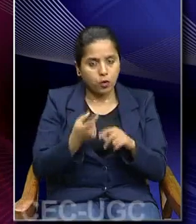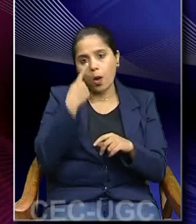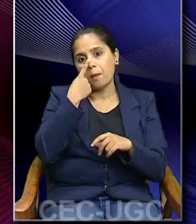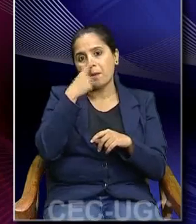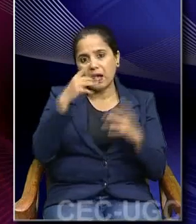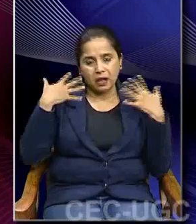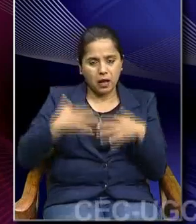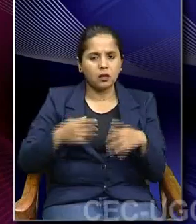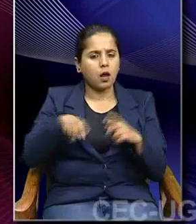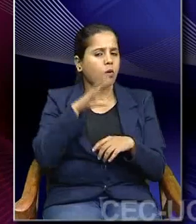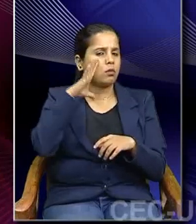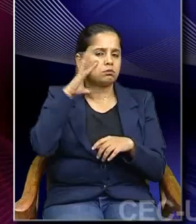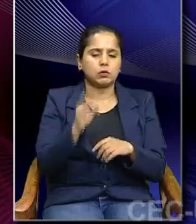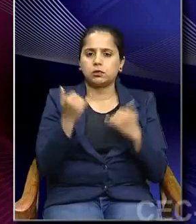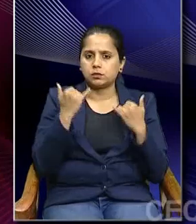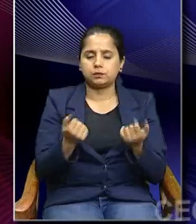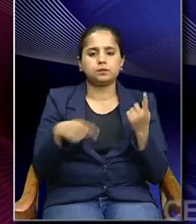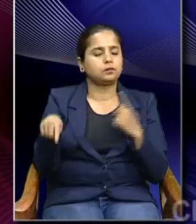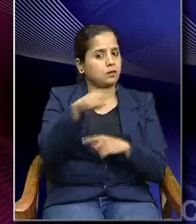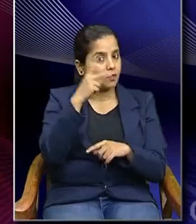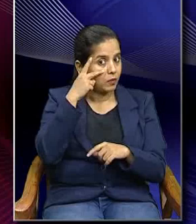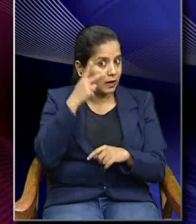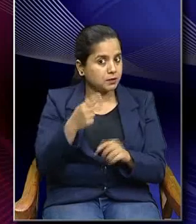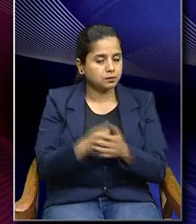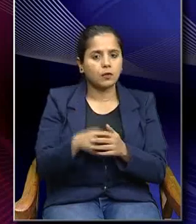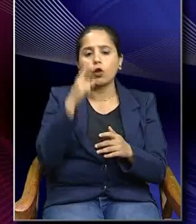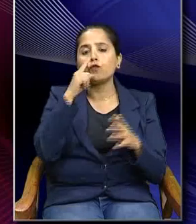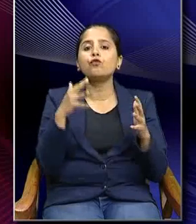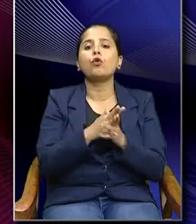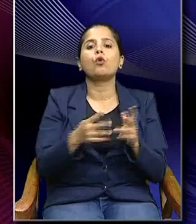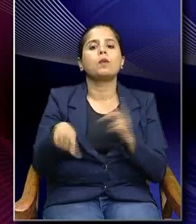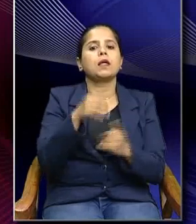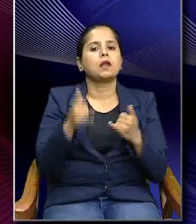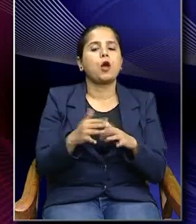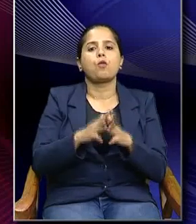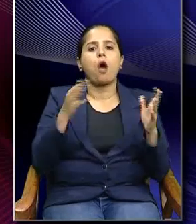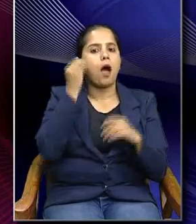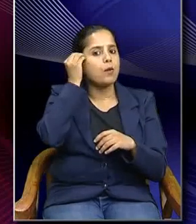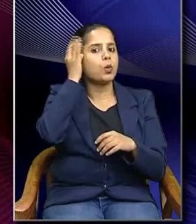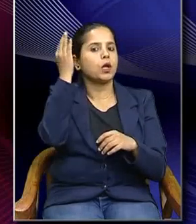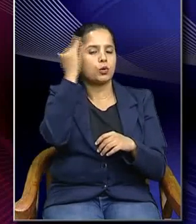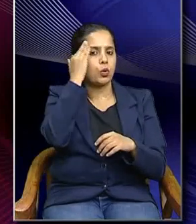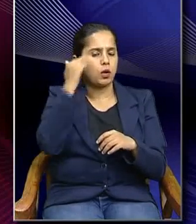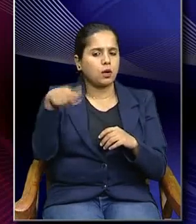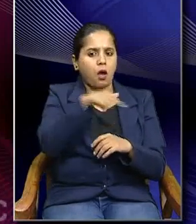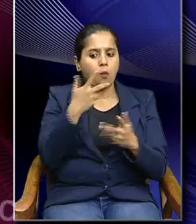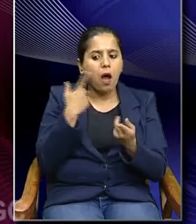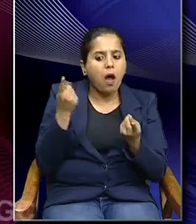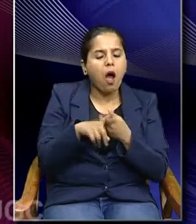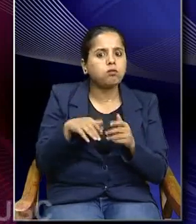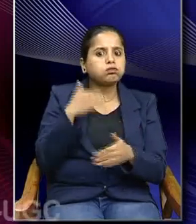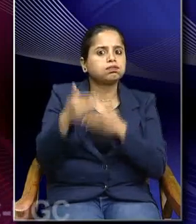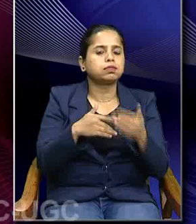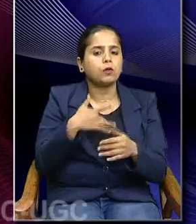become very important, and it is kind of women are becoming made aware of the consequences